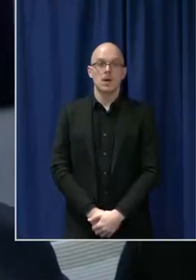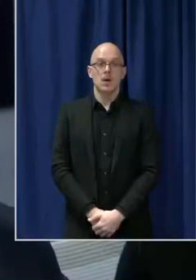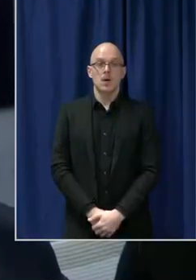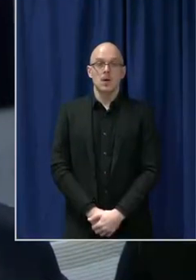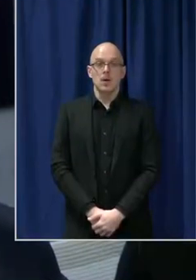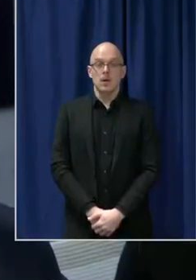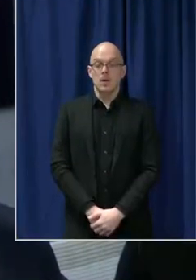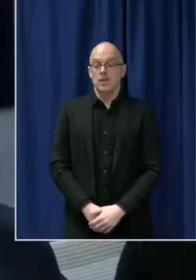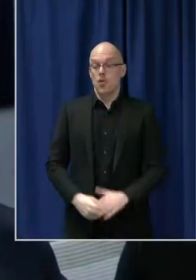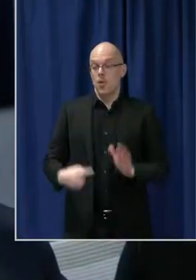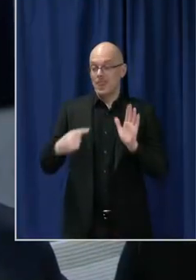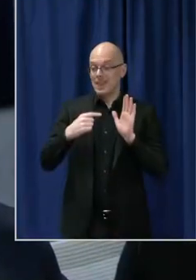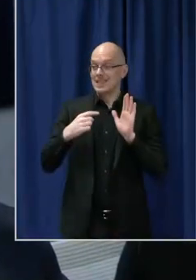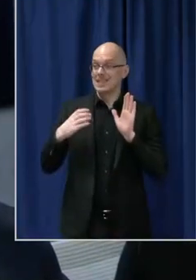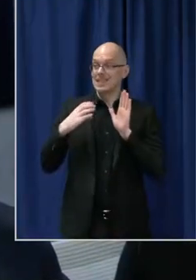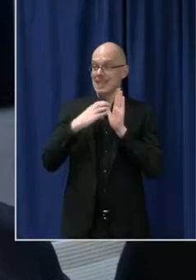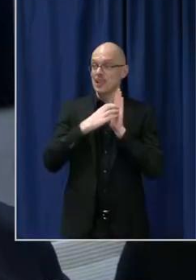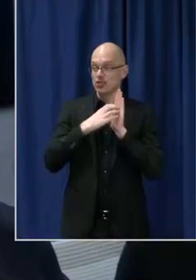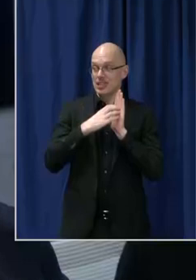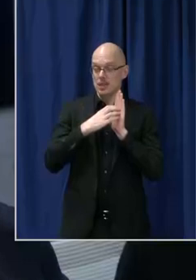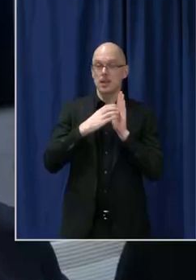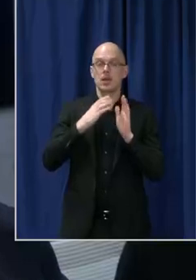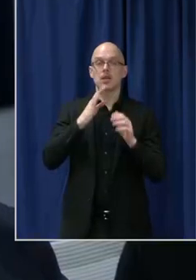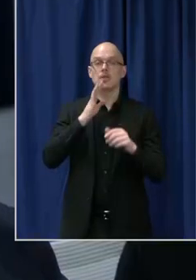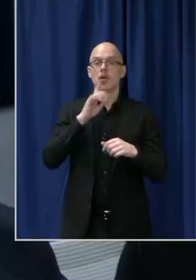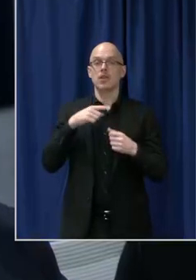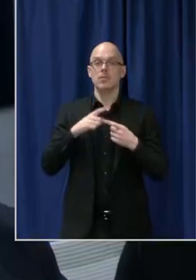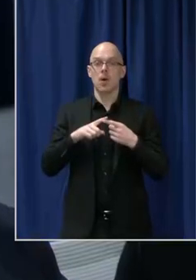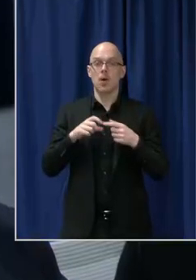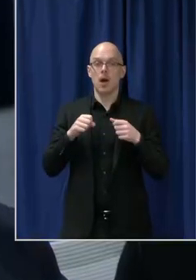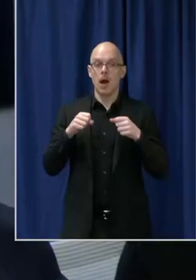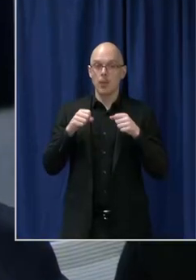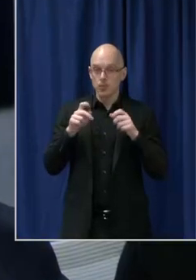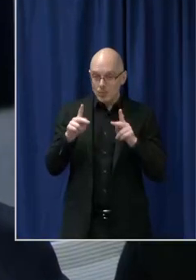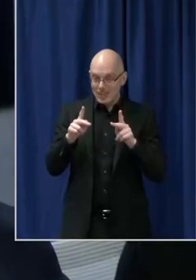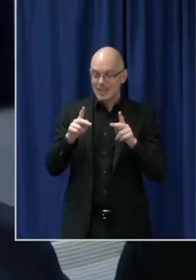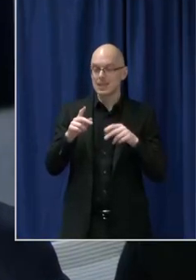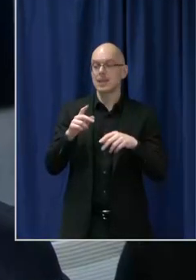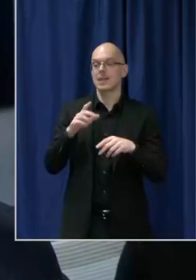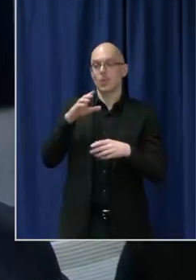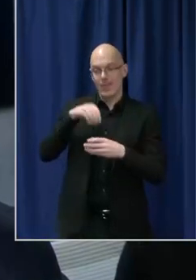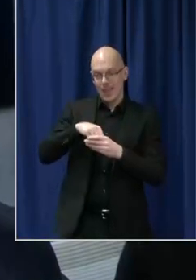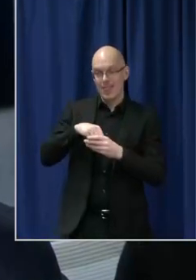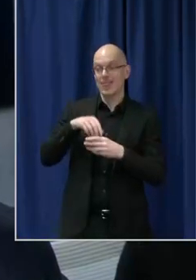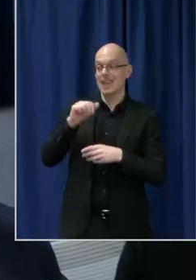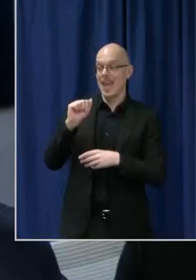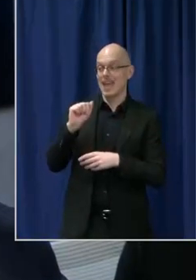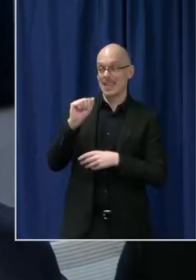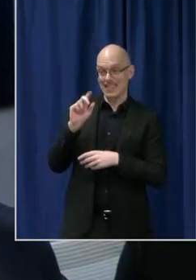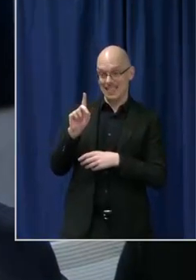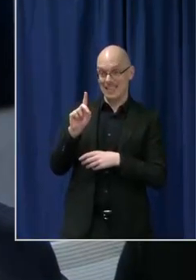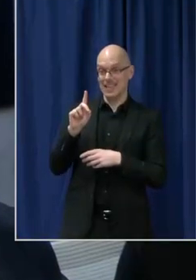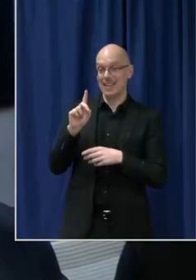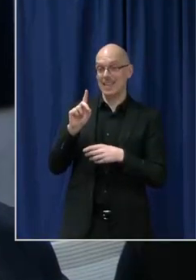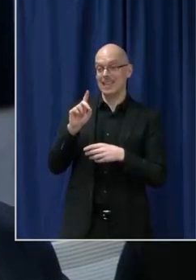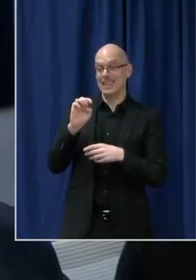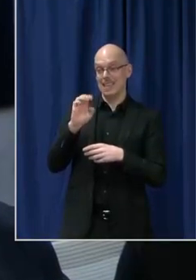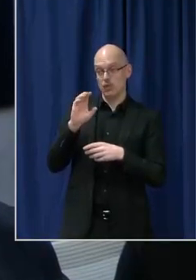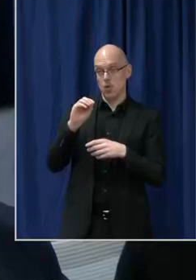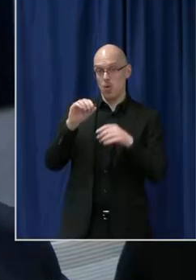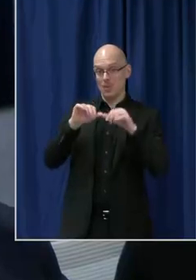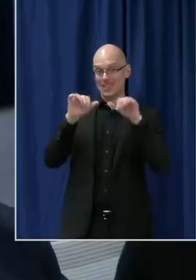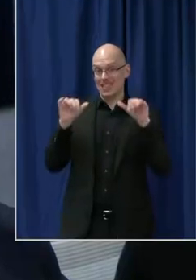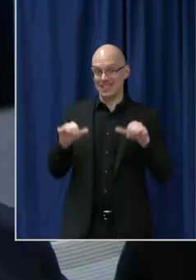discusses opportunities for participants in the AD ecosystem to address the challenges